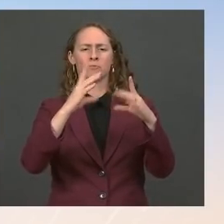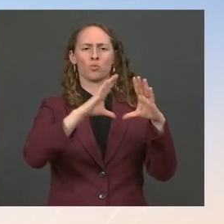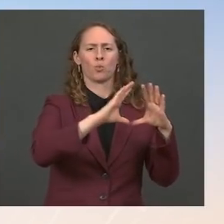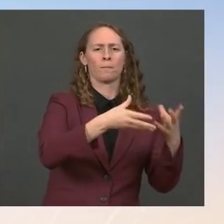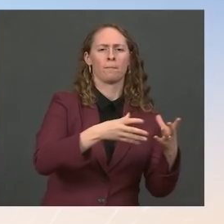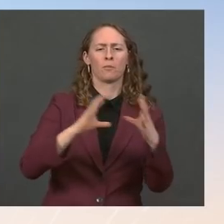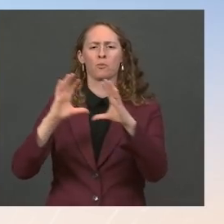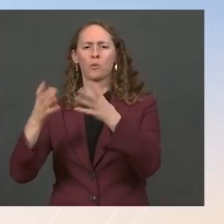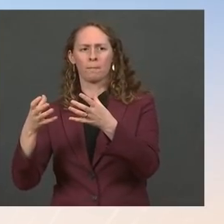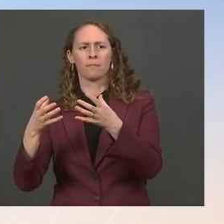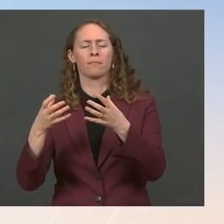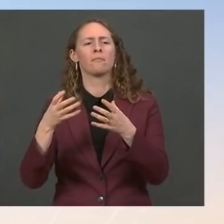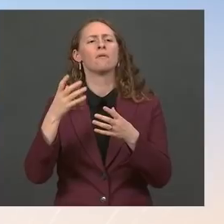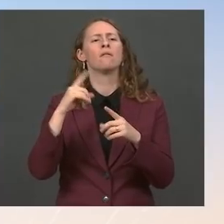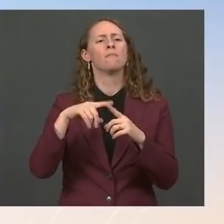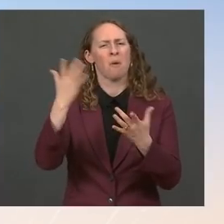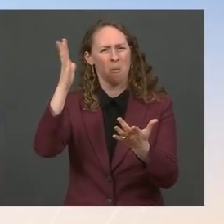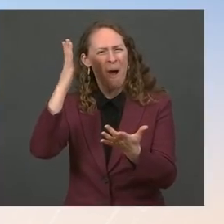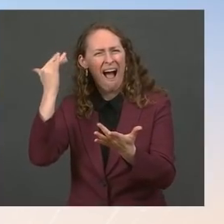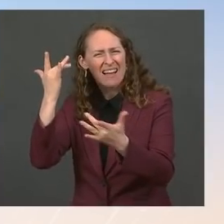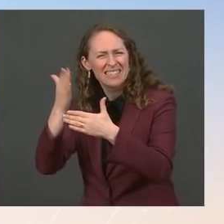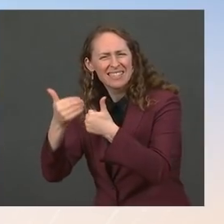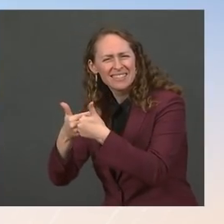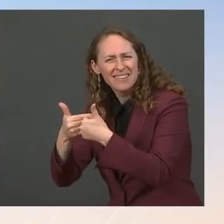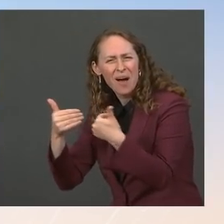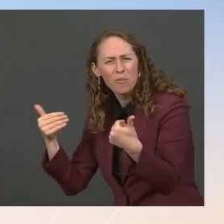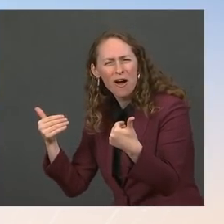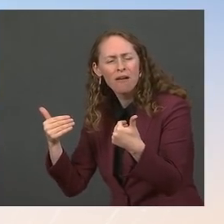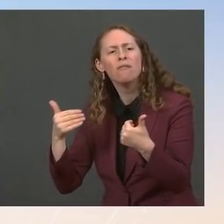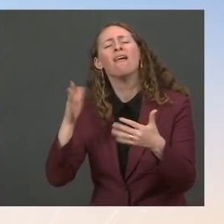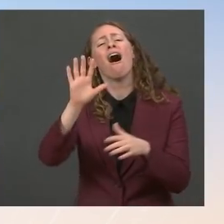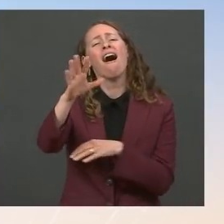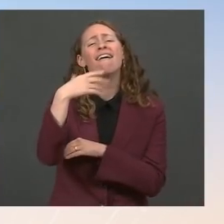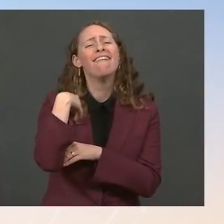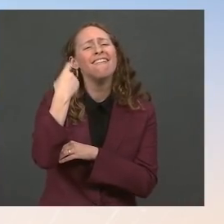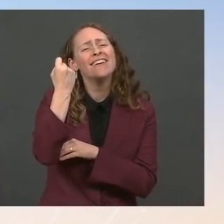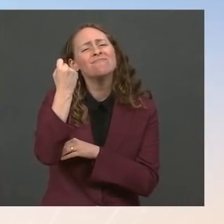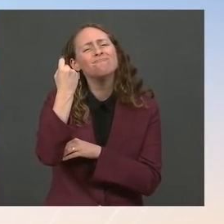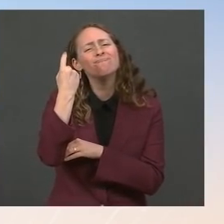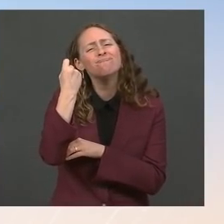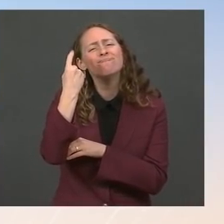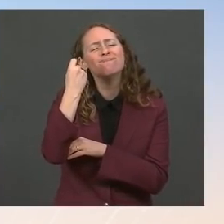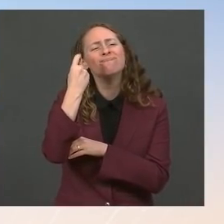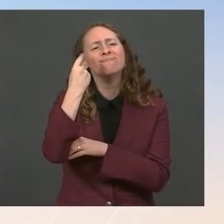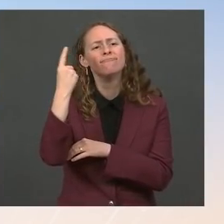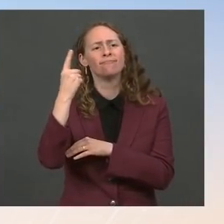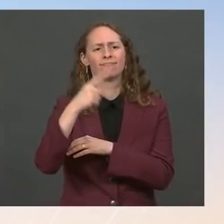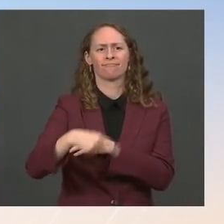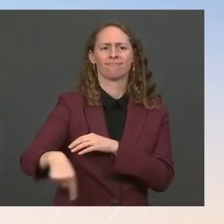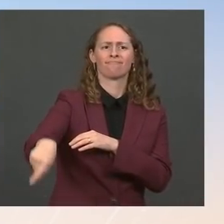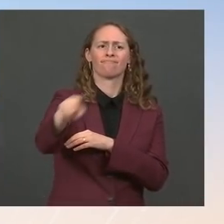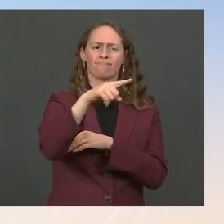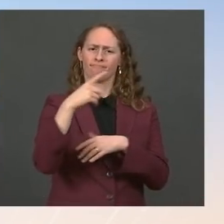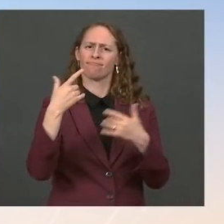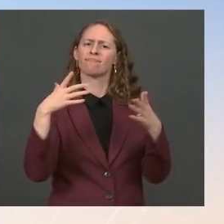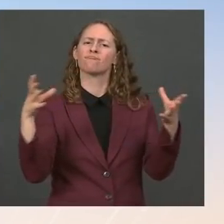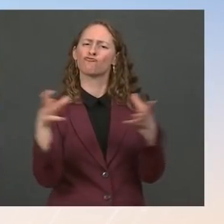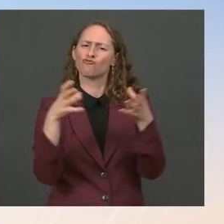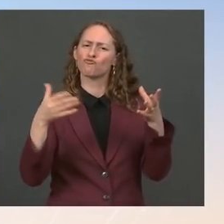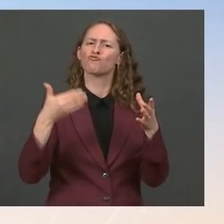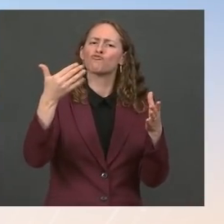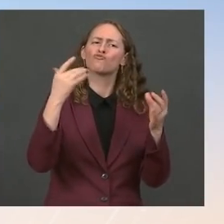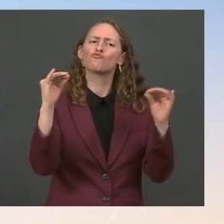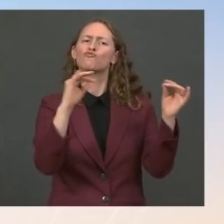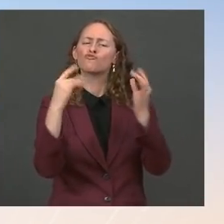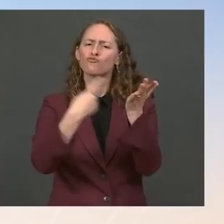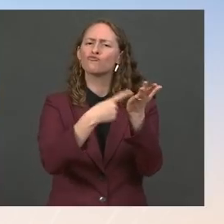them separate? Well, I think it's important for people to understand it's not as if these members don't talk to each other in Congress or don't have their own meetings with